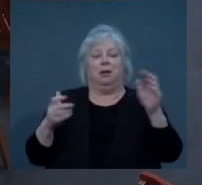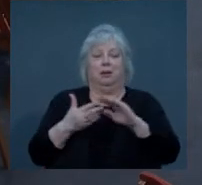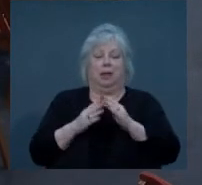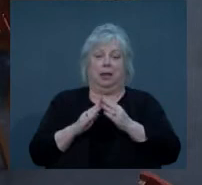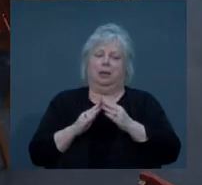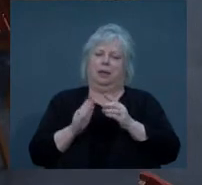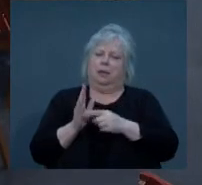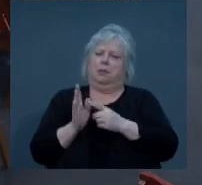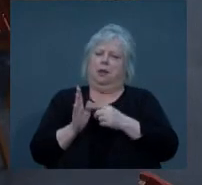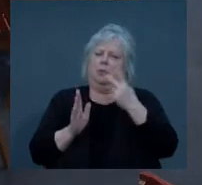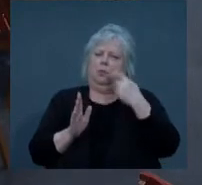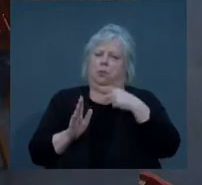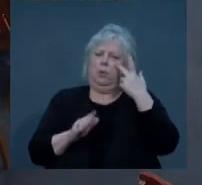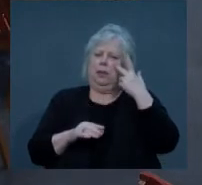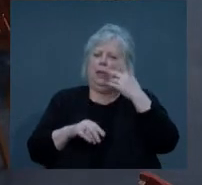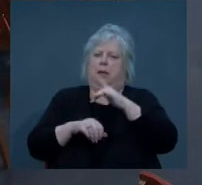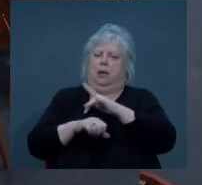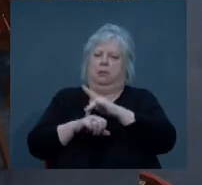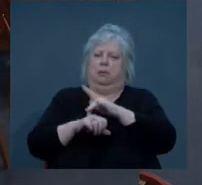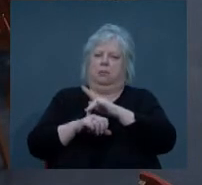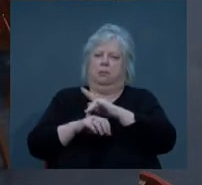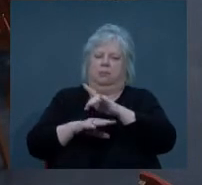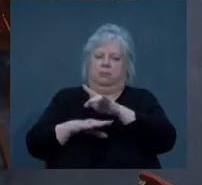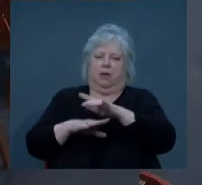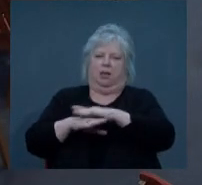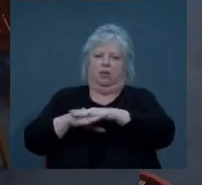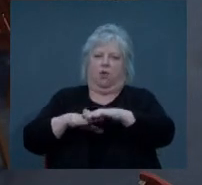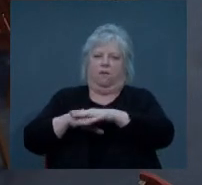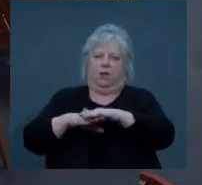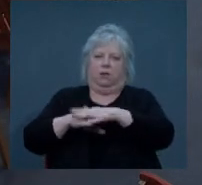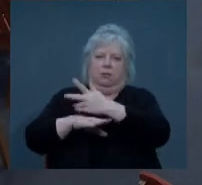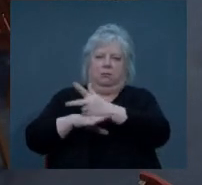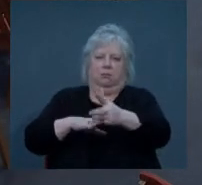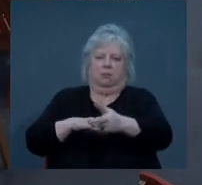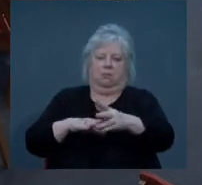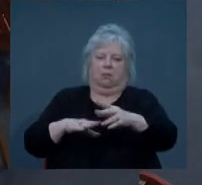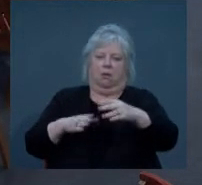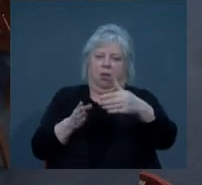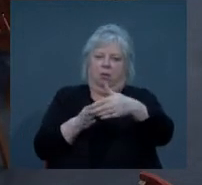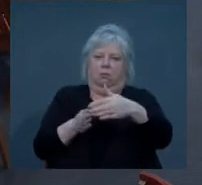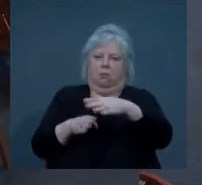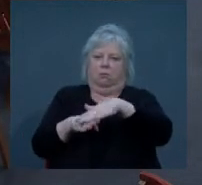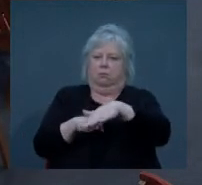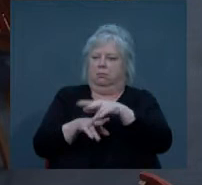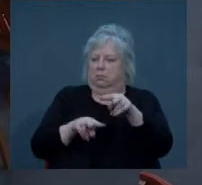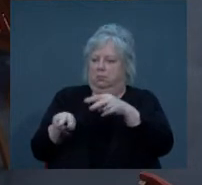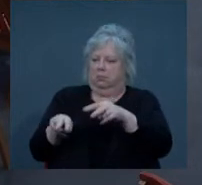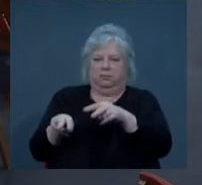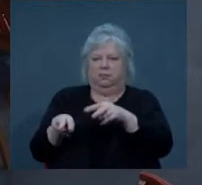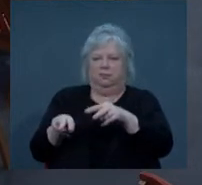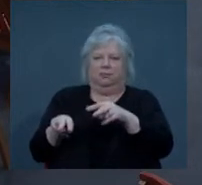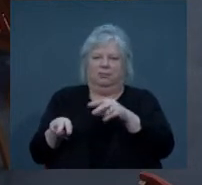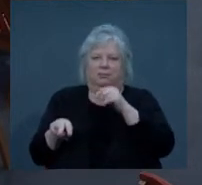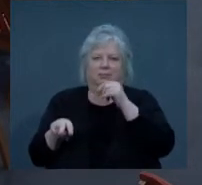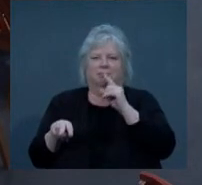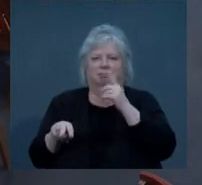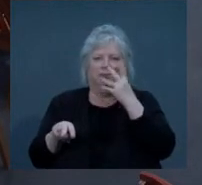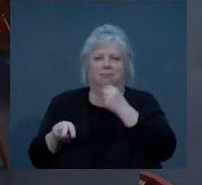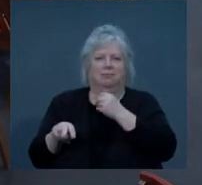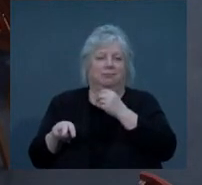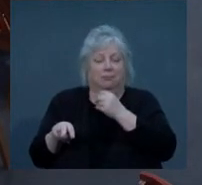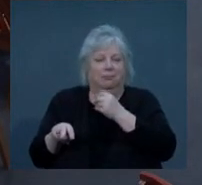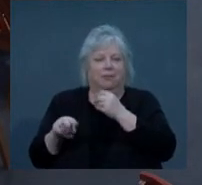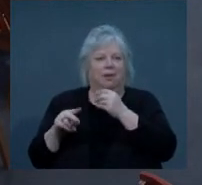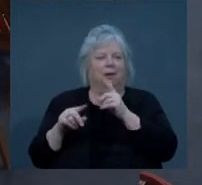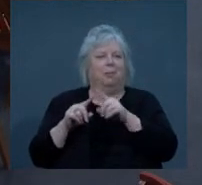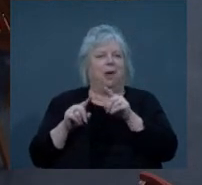lot on the corner, a surface lot, and there's not much attractive about that. However, if I